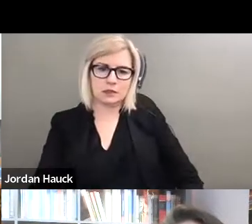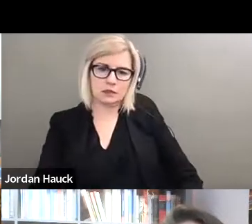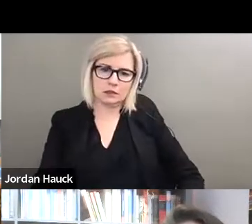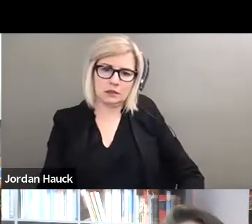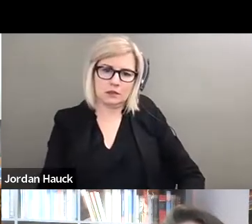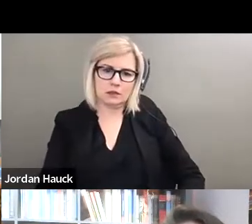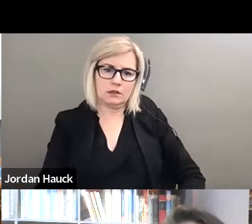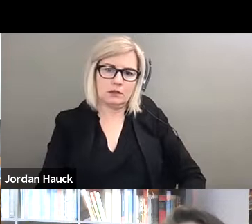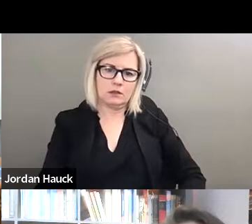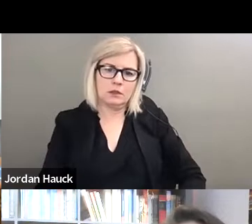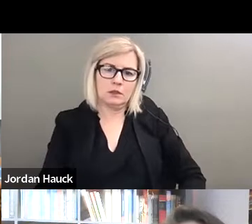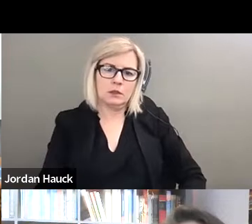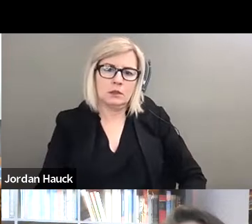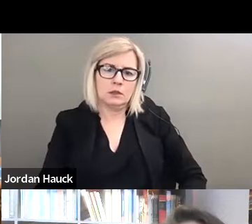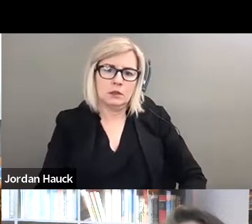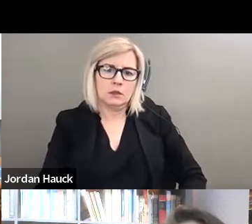I